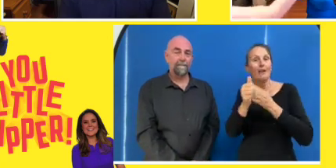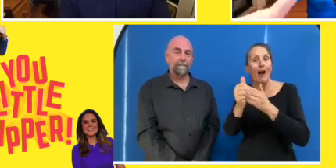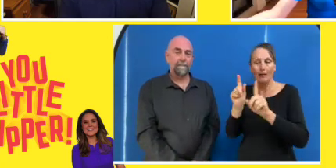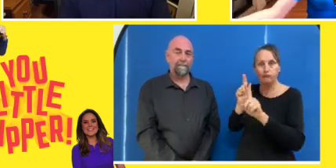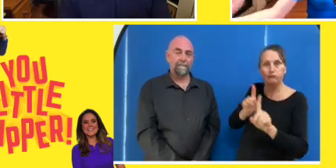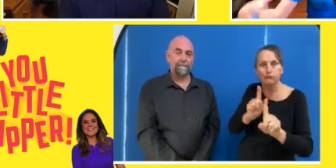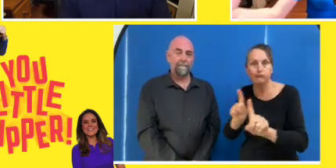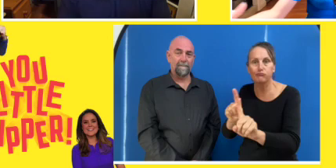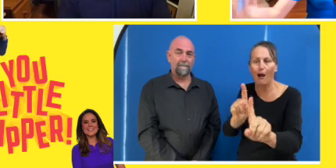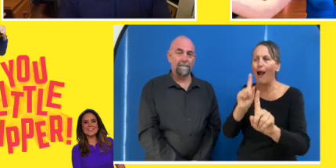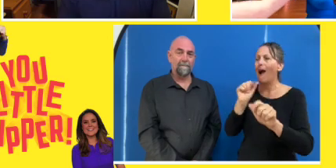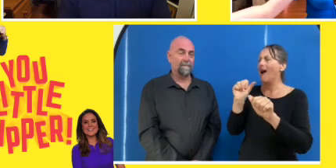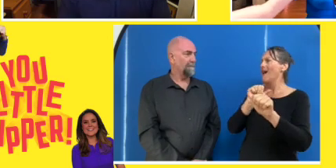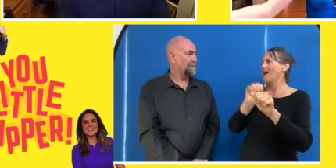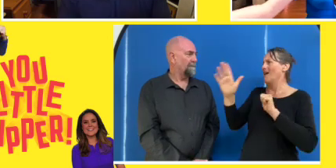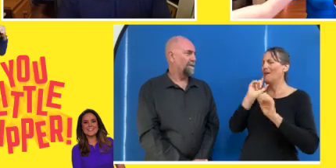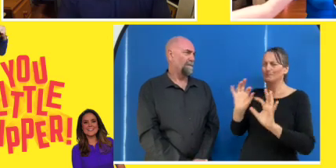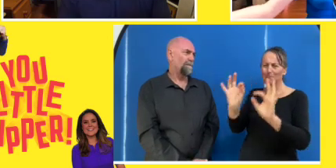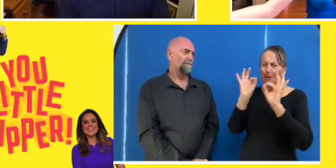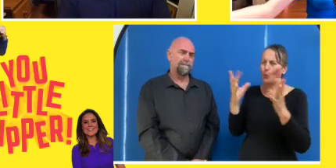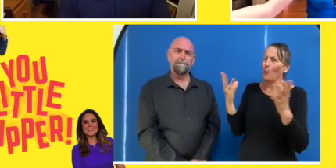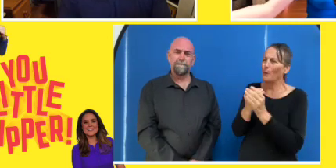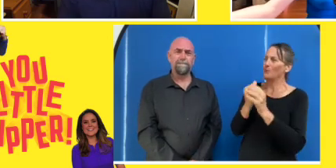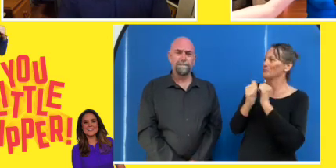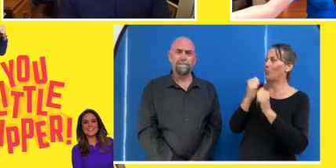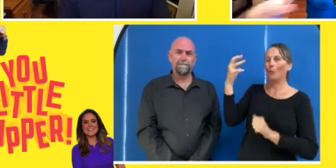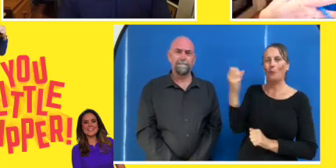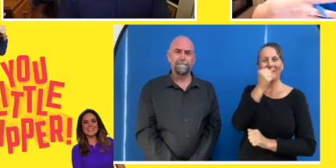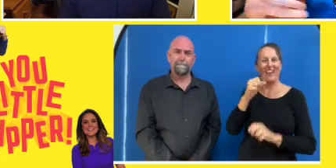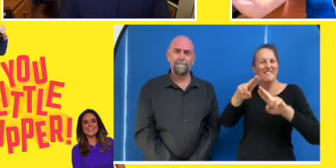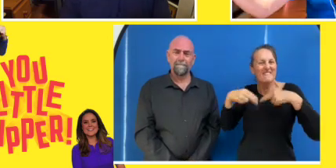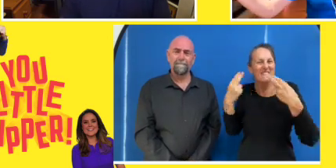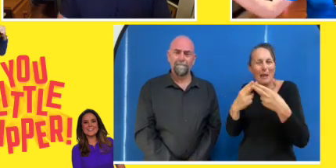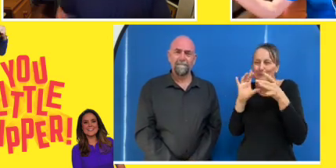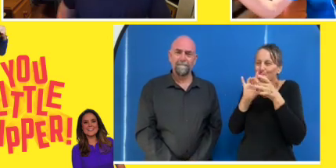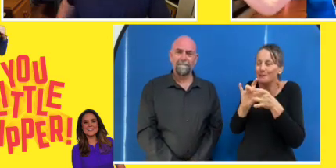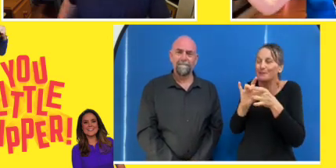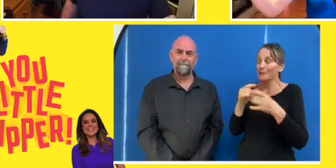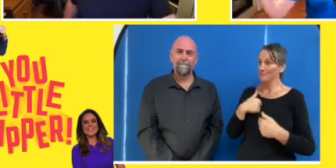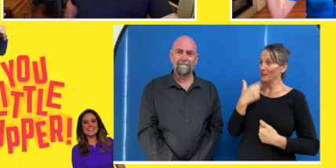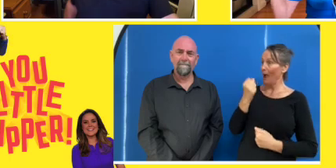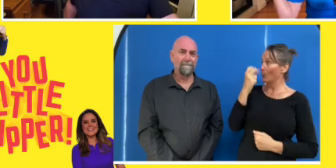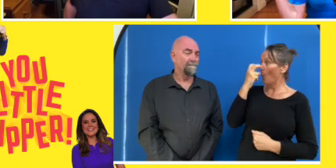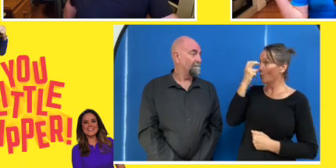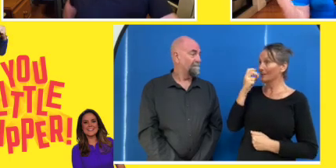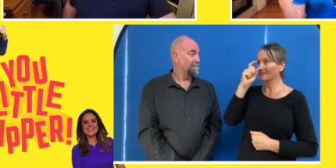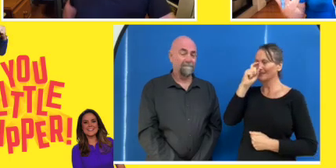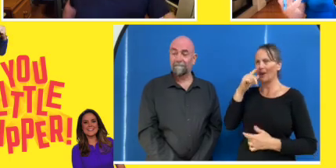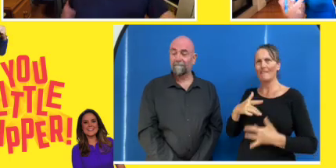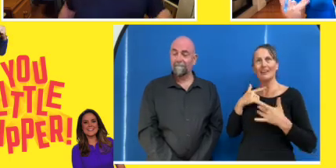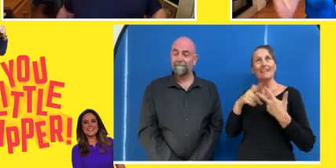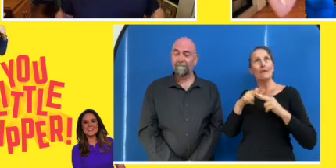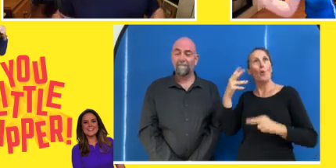with your brother, when your guide is your brother, it's just, I think, extra special. I'm not sure, you know, that kind of